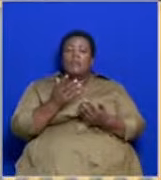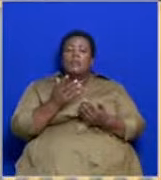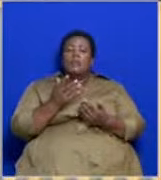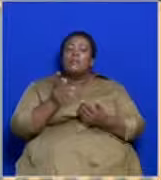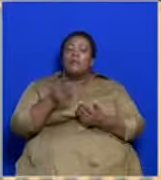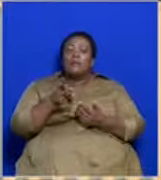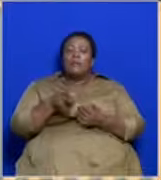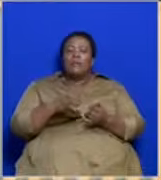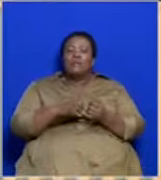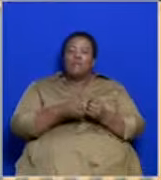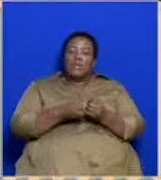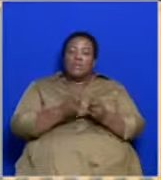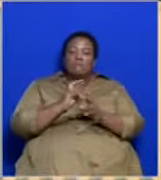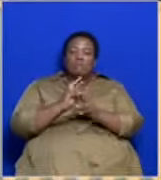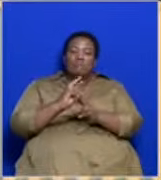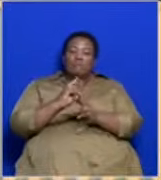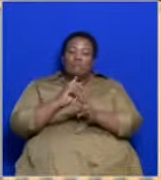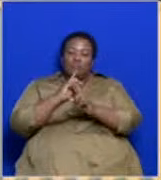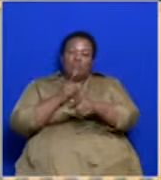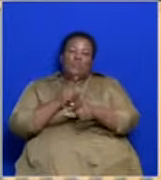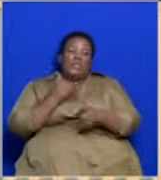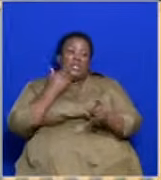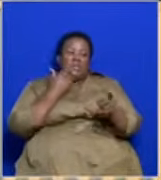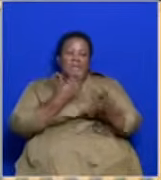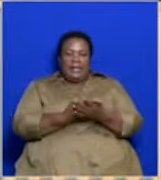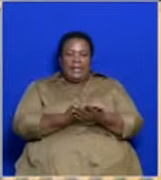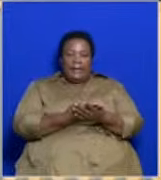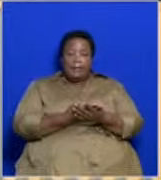can. Right. Thank you, Mr. Thank you, Commissioner.